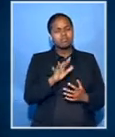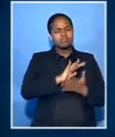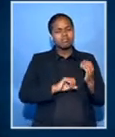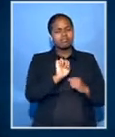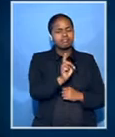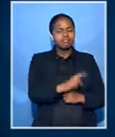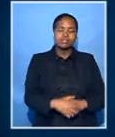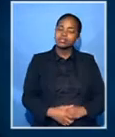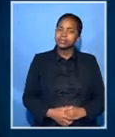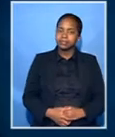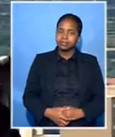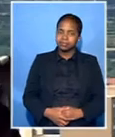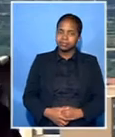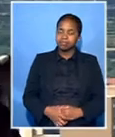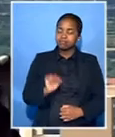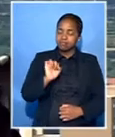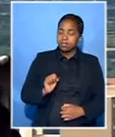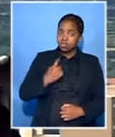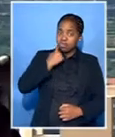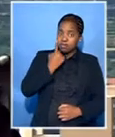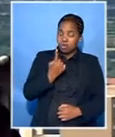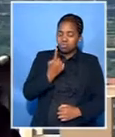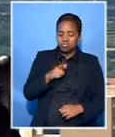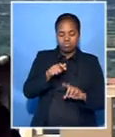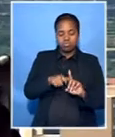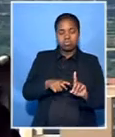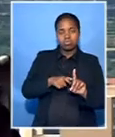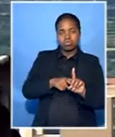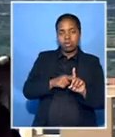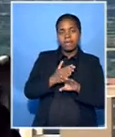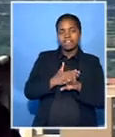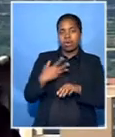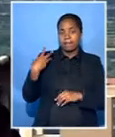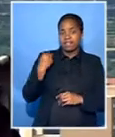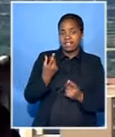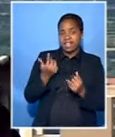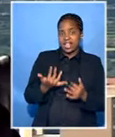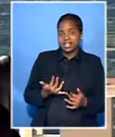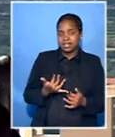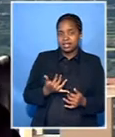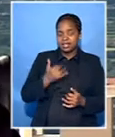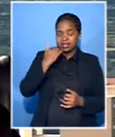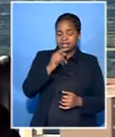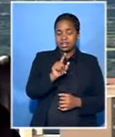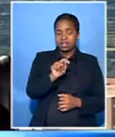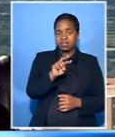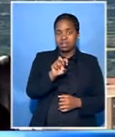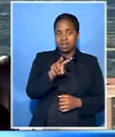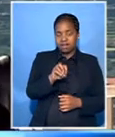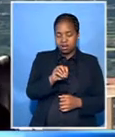testimony? Yes, tomorrow what will be happening, they will wrap up the cross-examination of